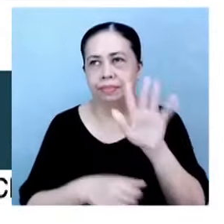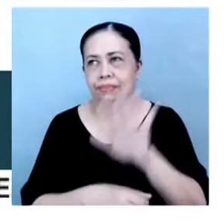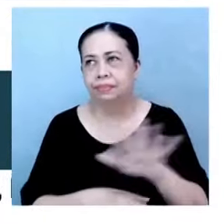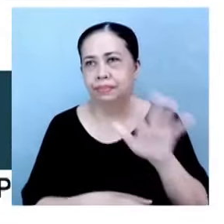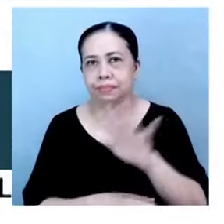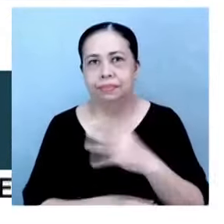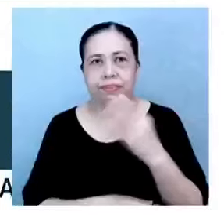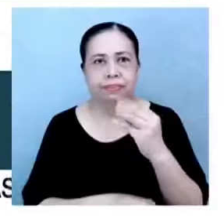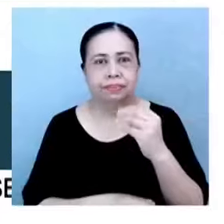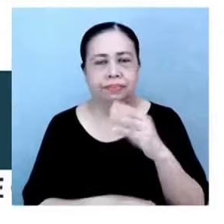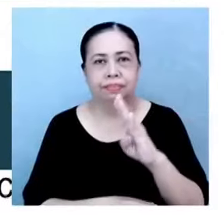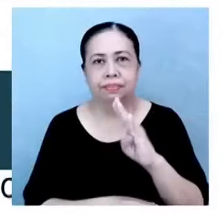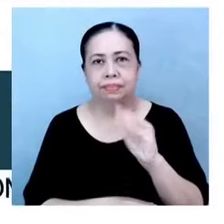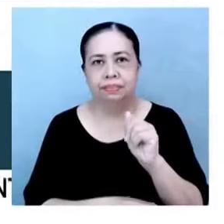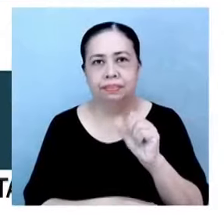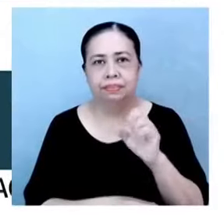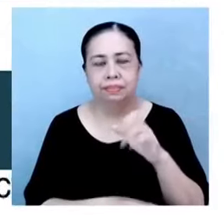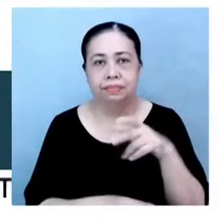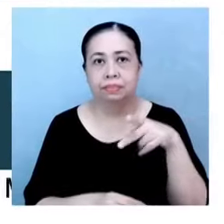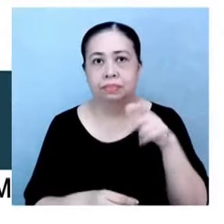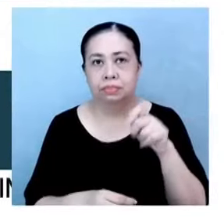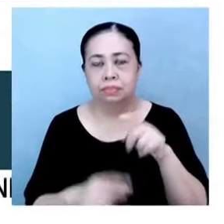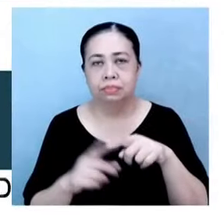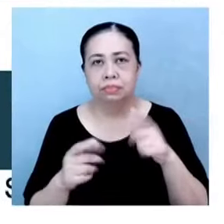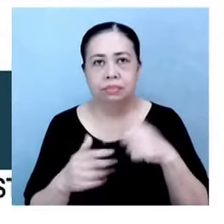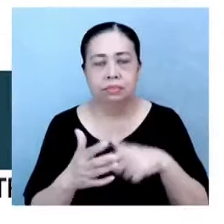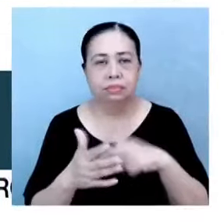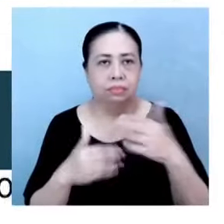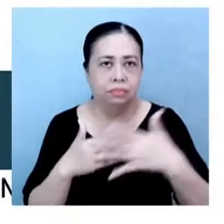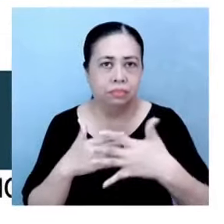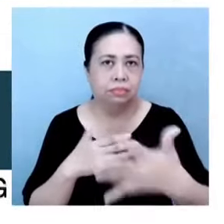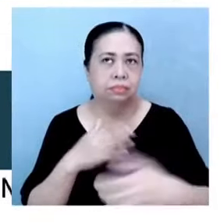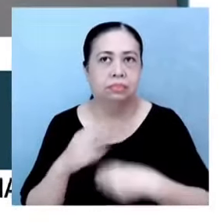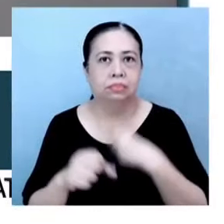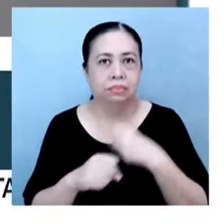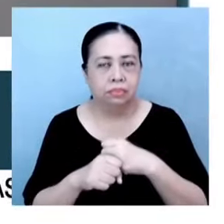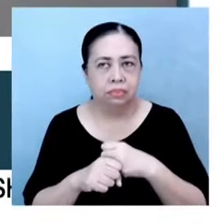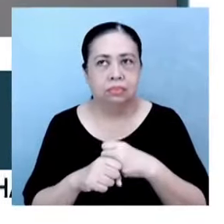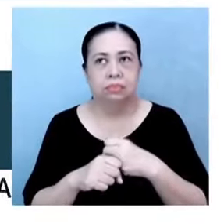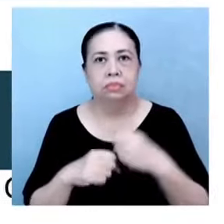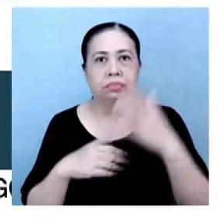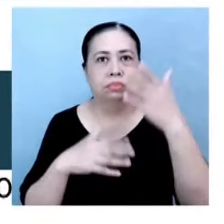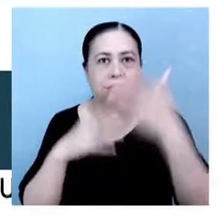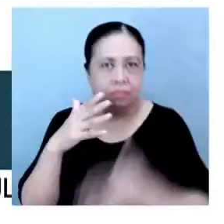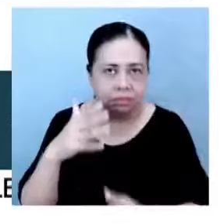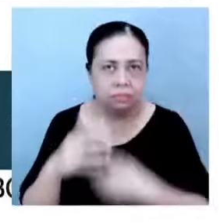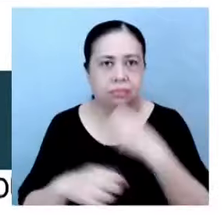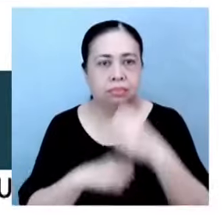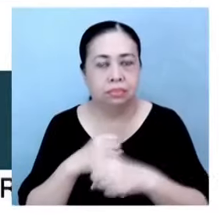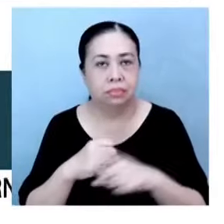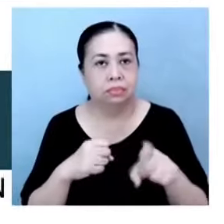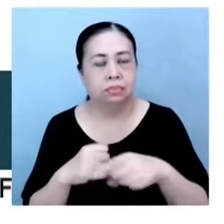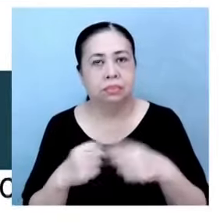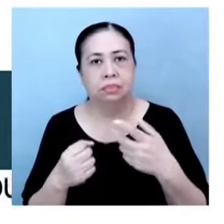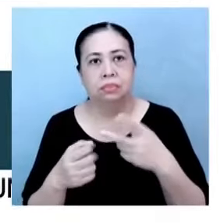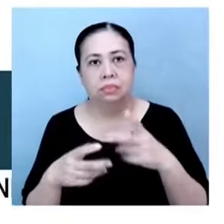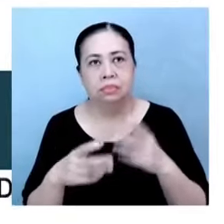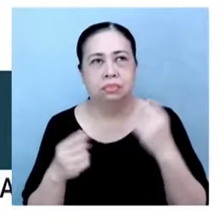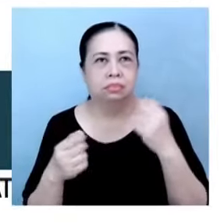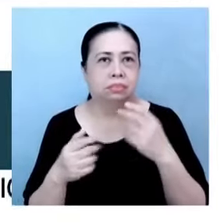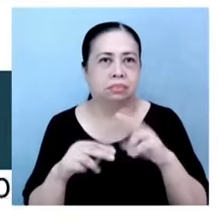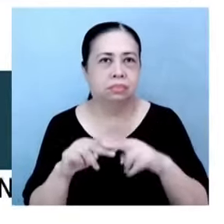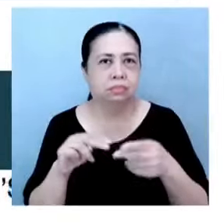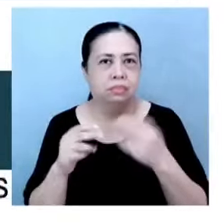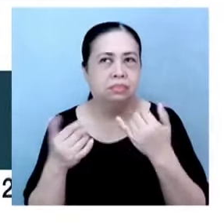basis points for the rest of the year, backloaded in later part of the year. If they were to cut so much faster, then you know it will stoke